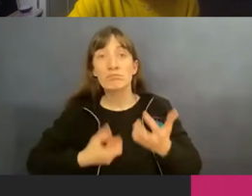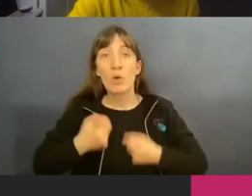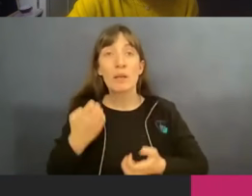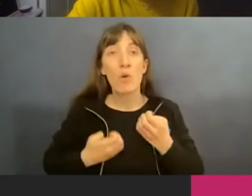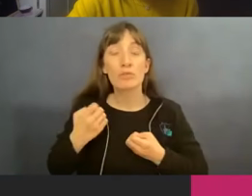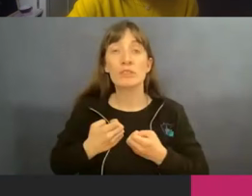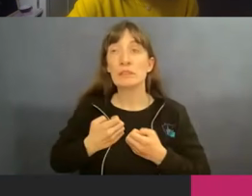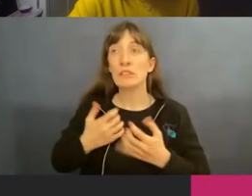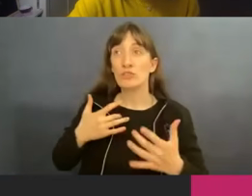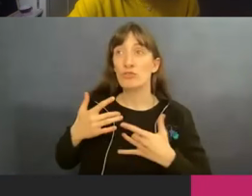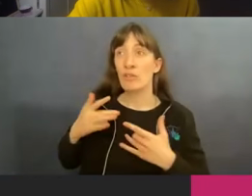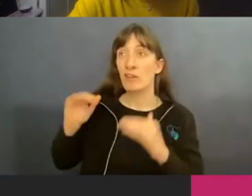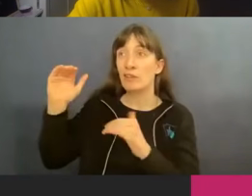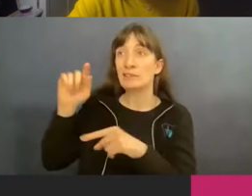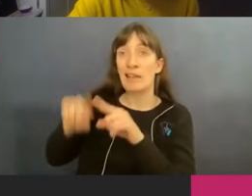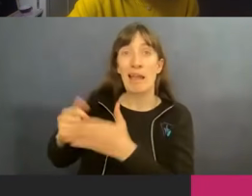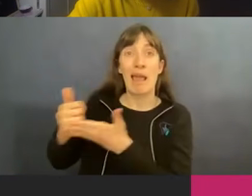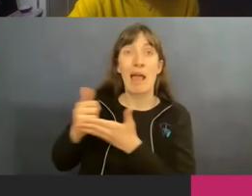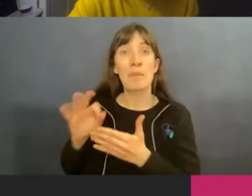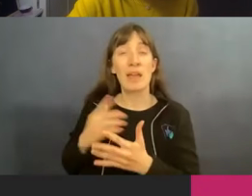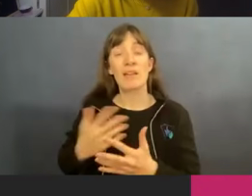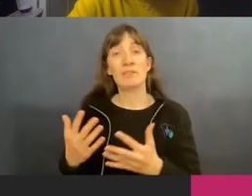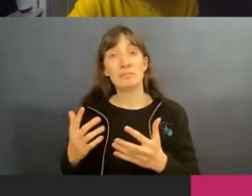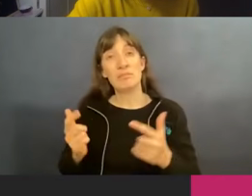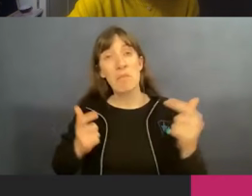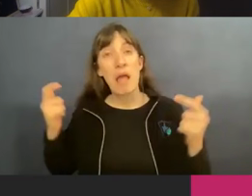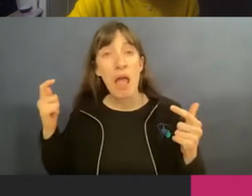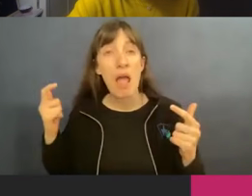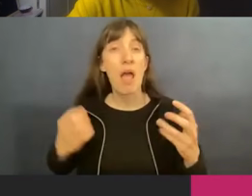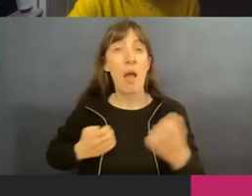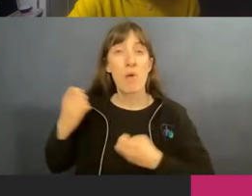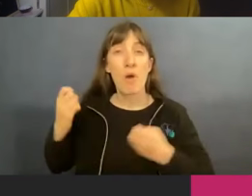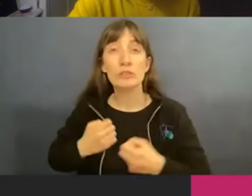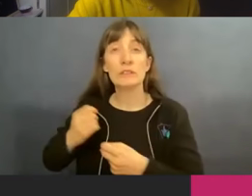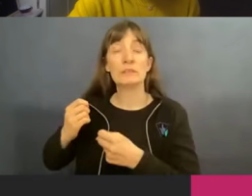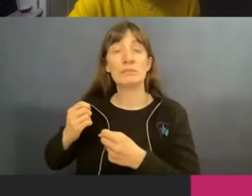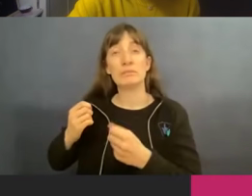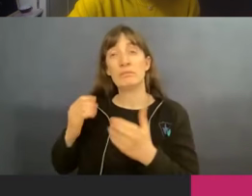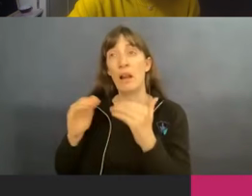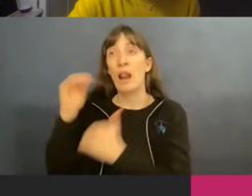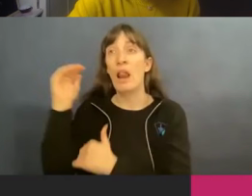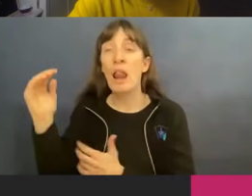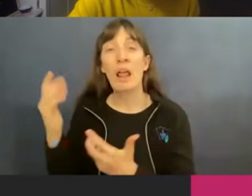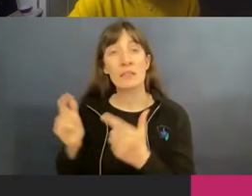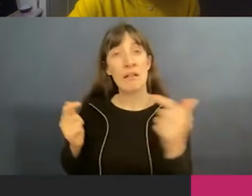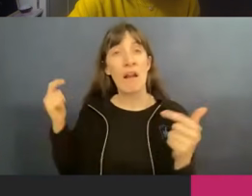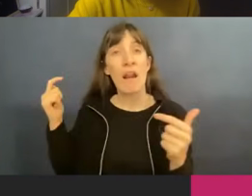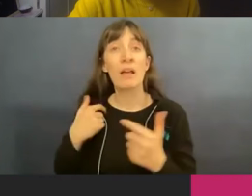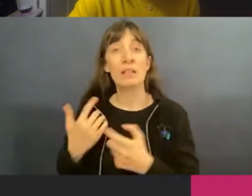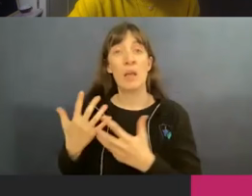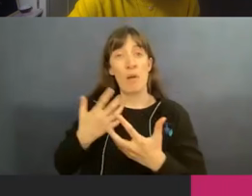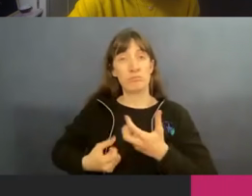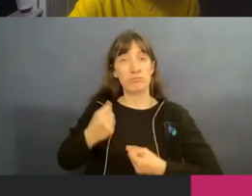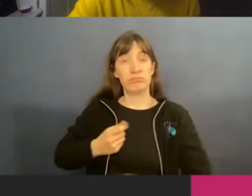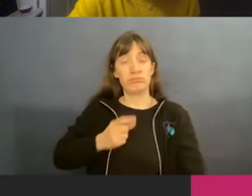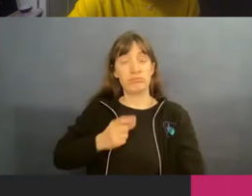adults can't help with strong emotions. Maybe they stuff their emotion away. Maybe they have these emotional explosions that